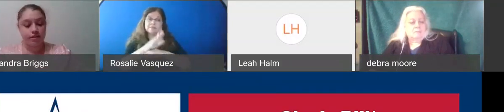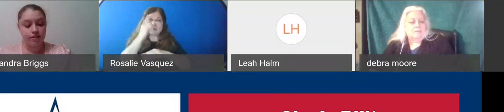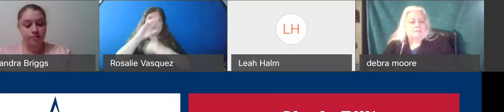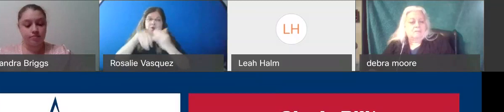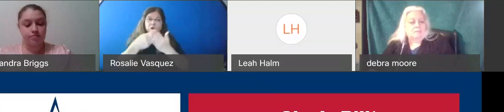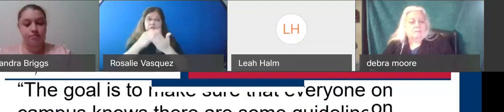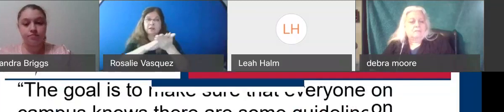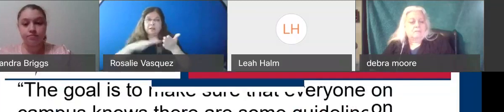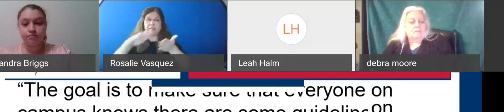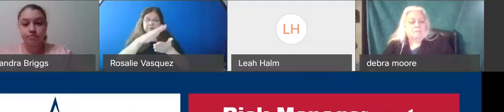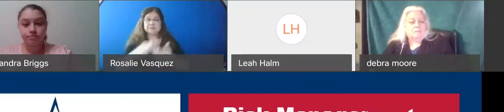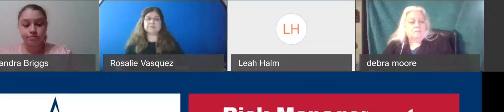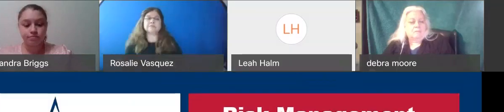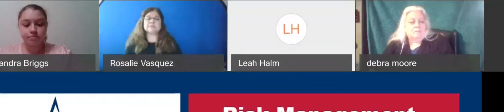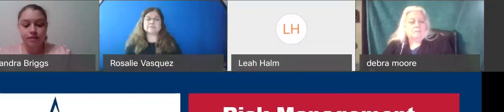colleges.